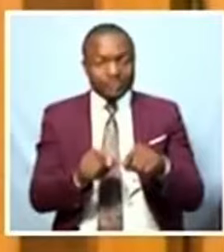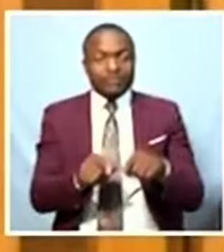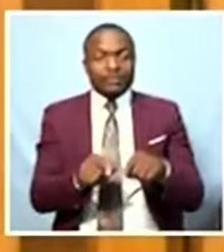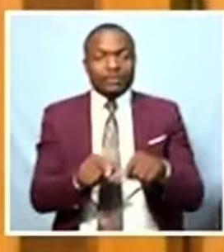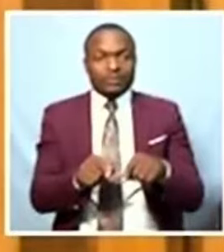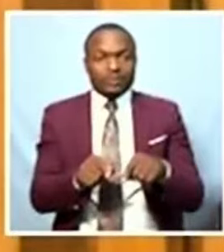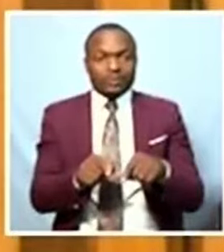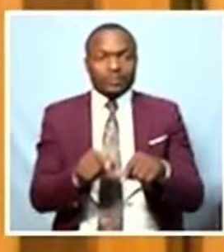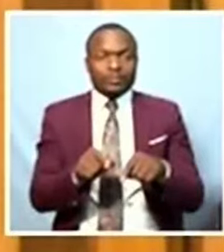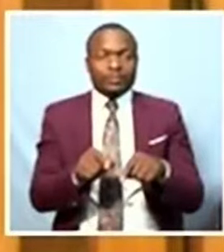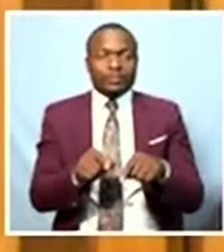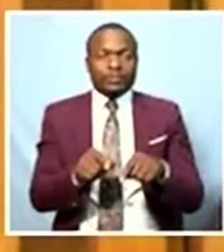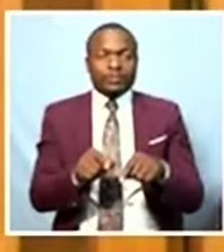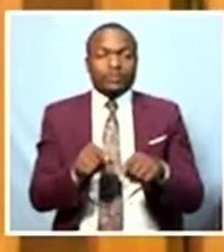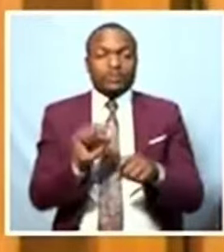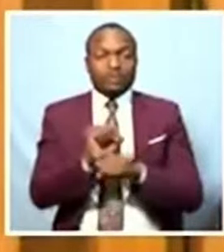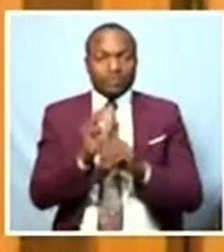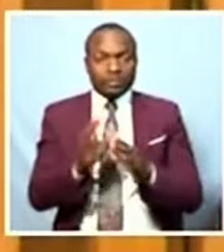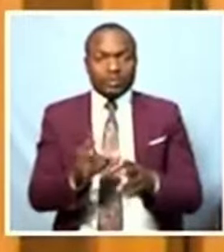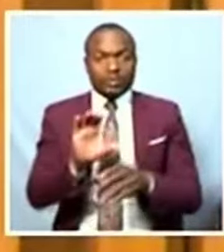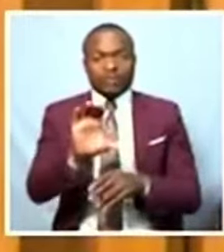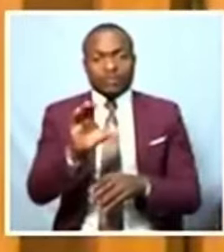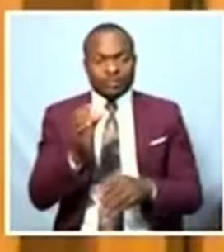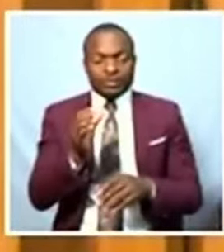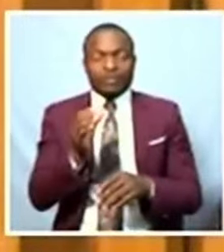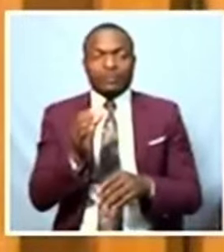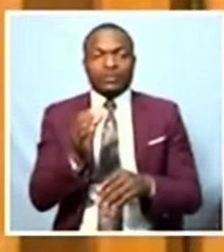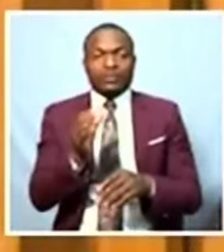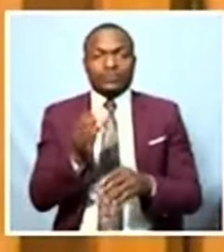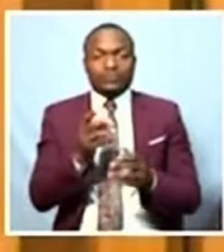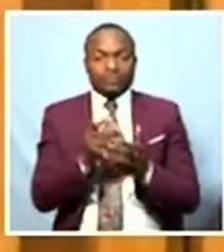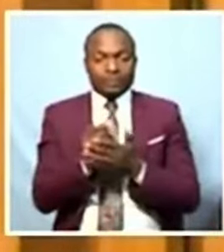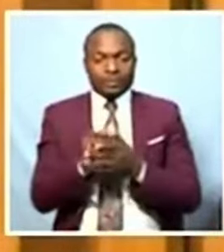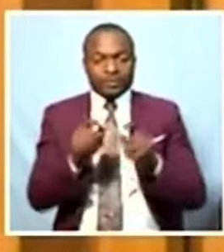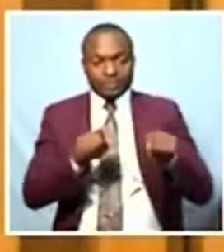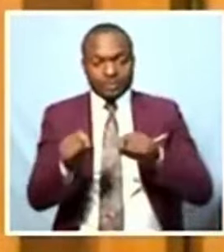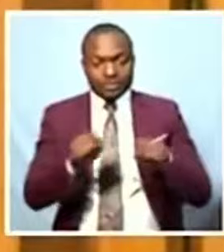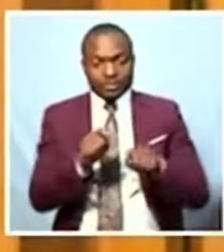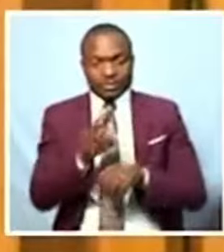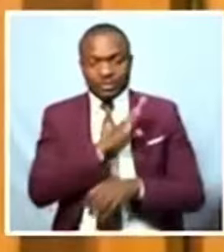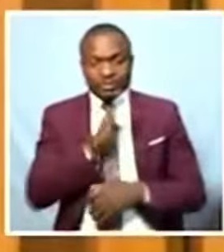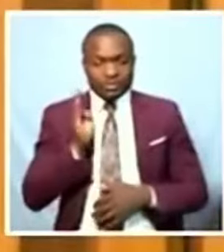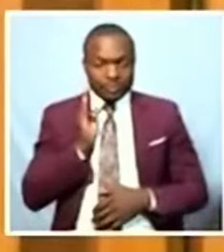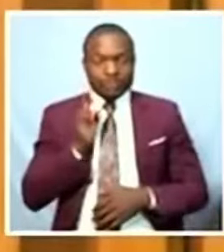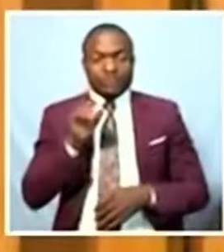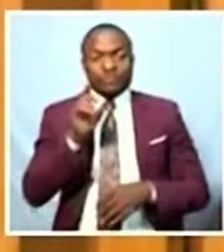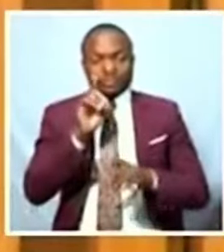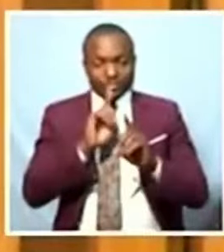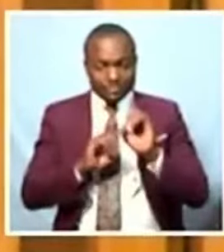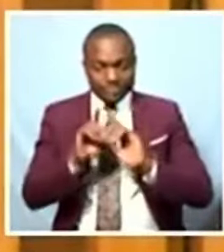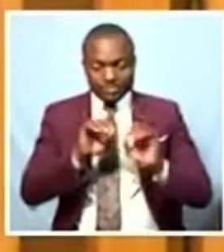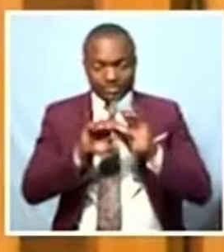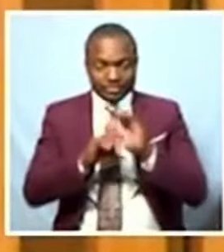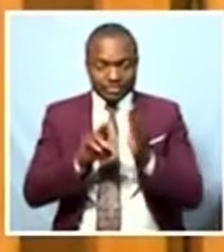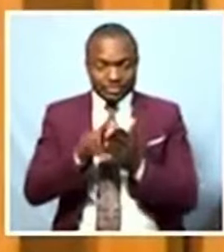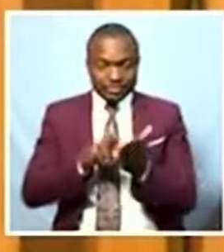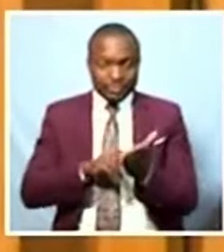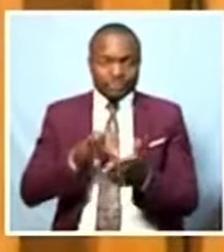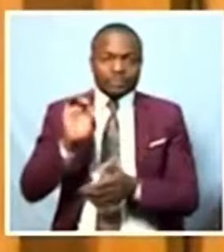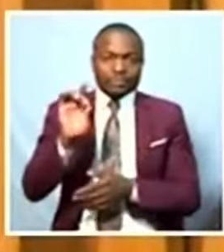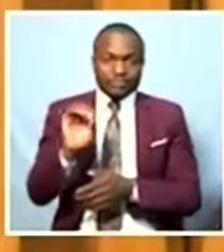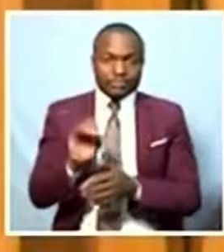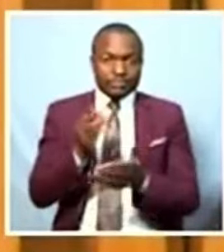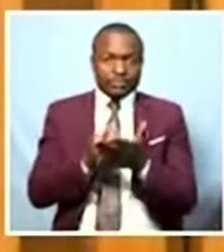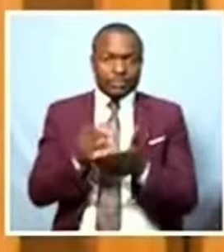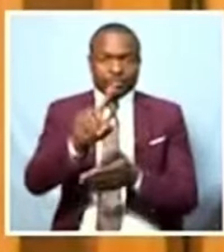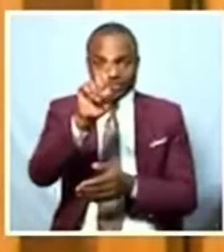Fund Control Board. Thereafter, the House did proceed to consider questions for oral answer. Understanding Order 80, these are